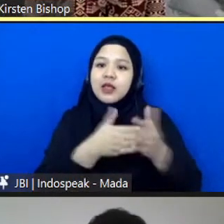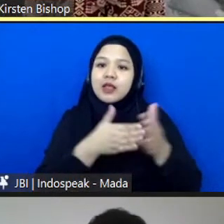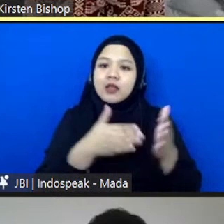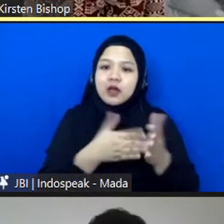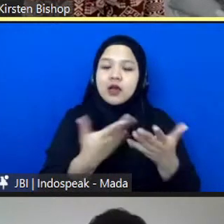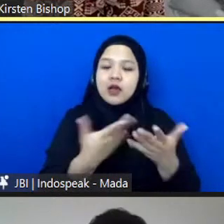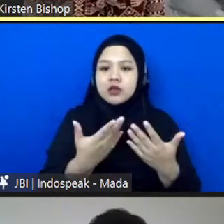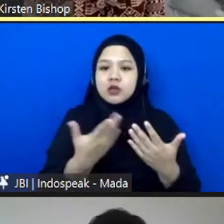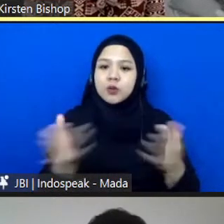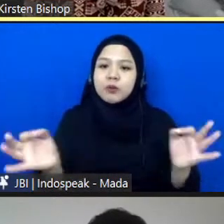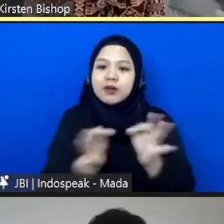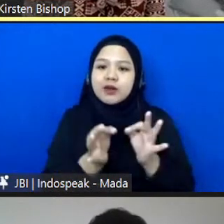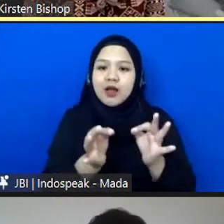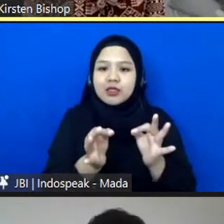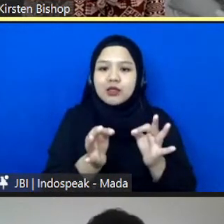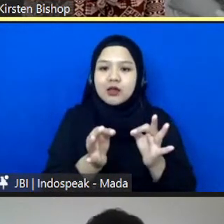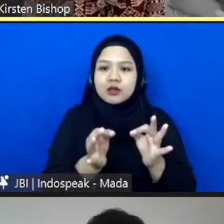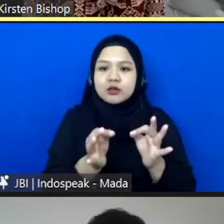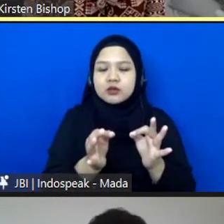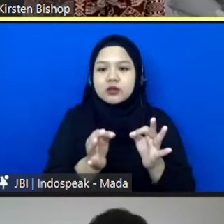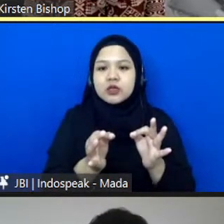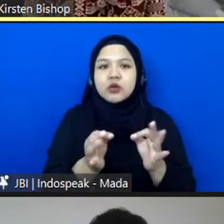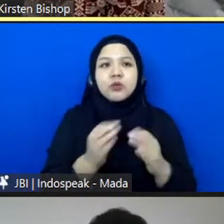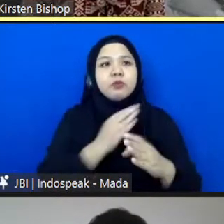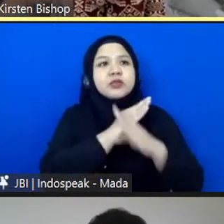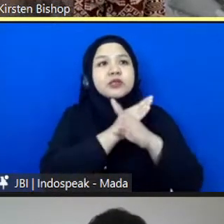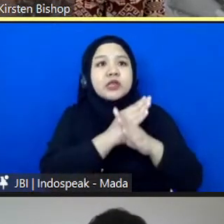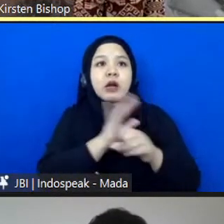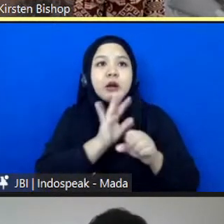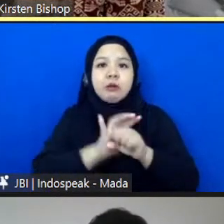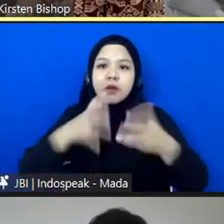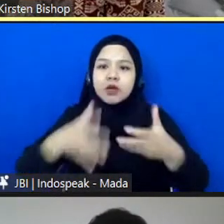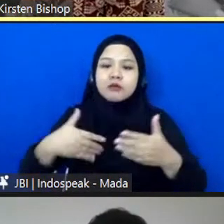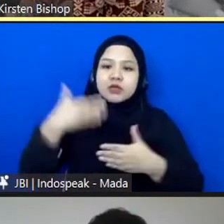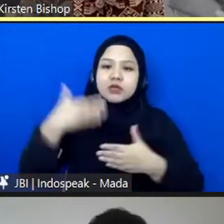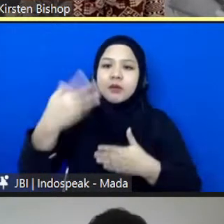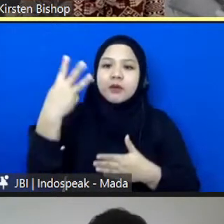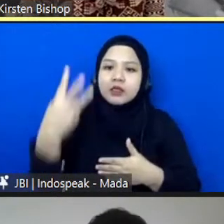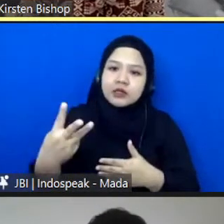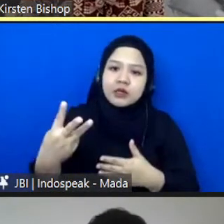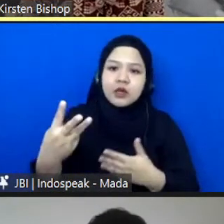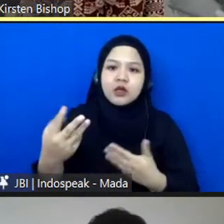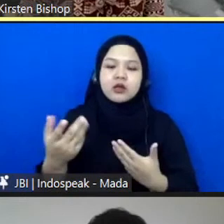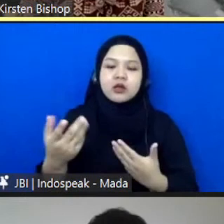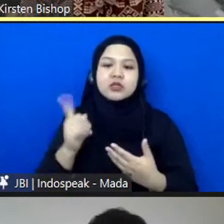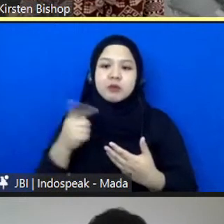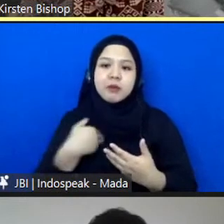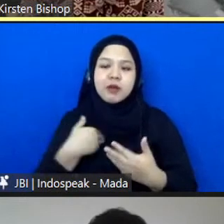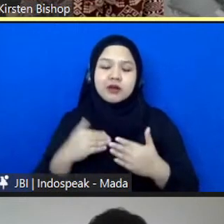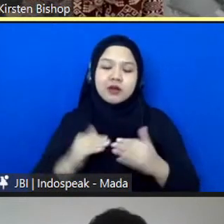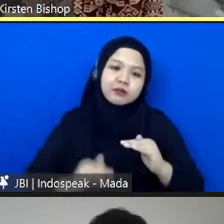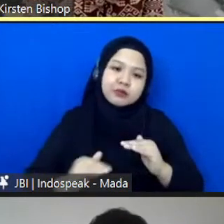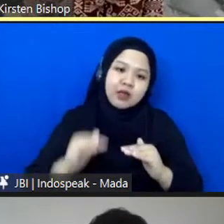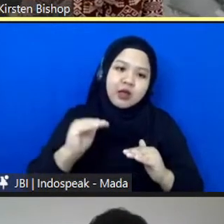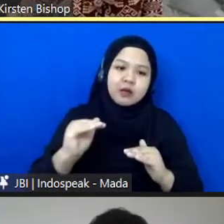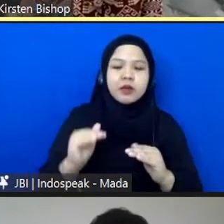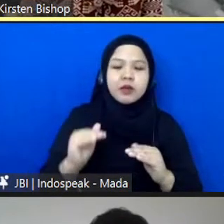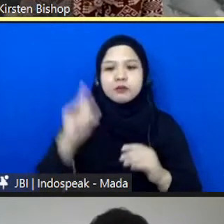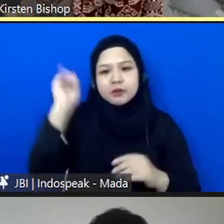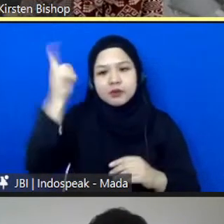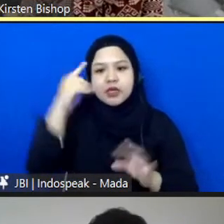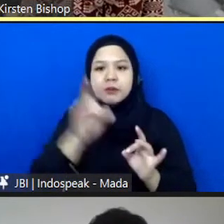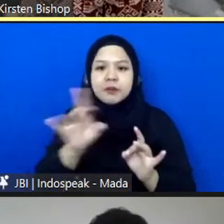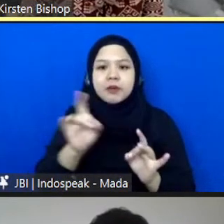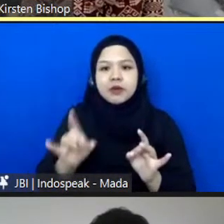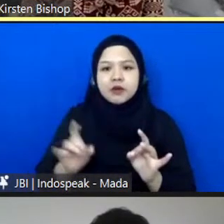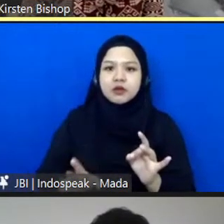approach a potential third wave of COVID-19, including with all the different levels of government and actors that are involved. Thank you. I'm interested